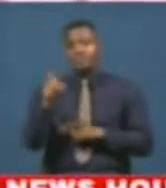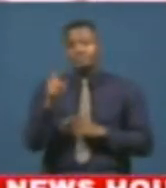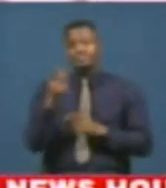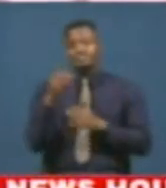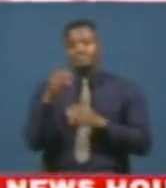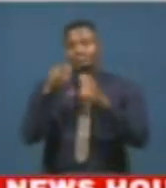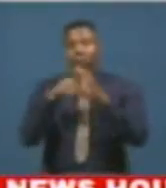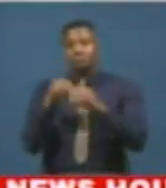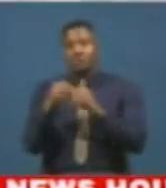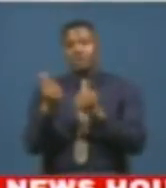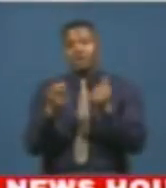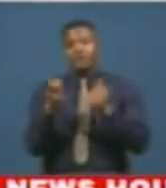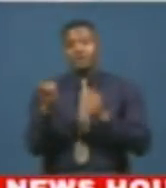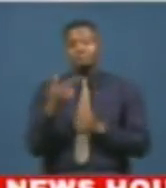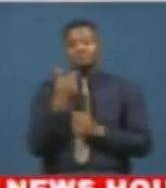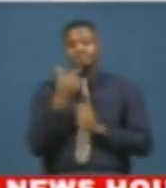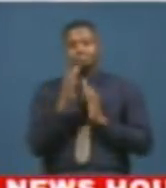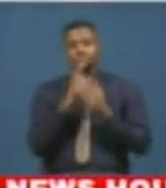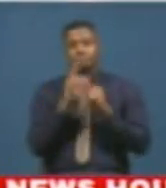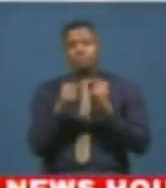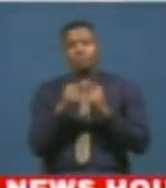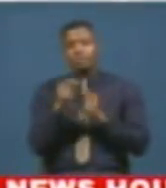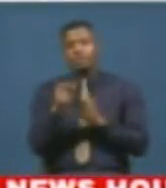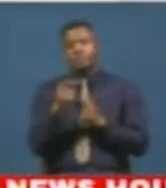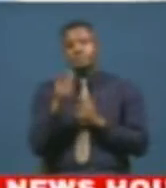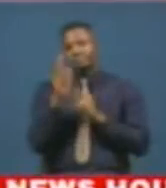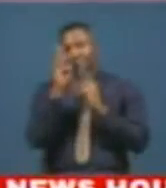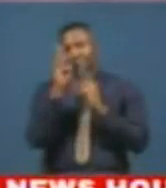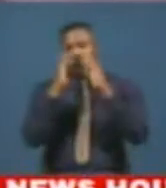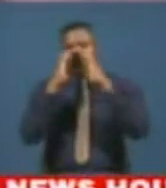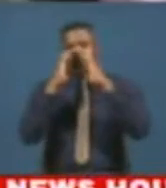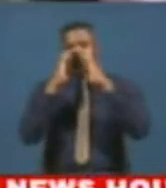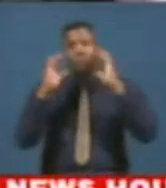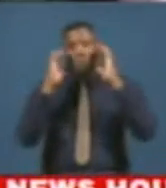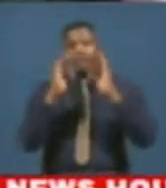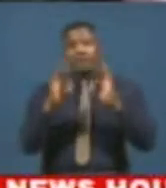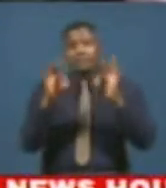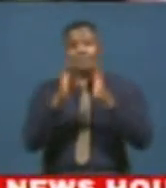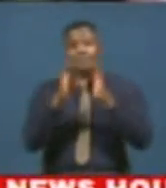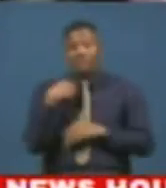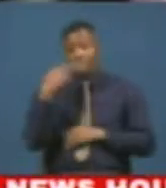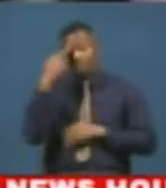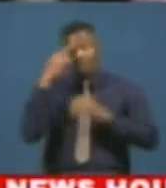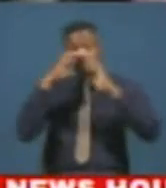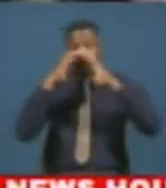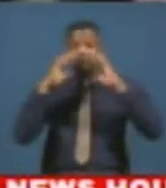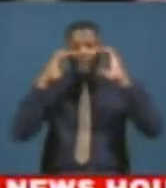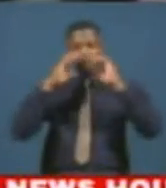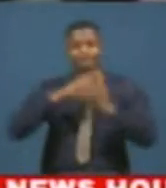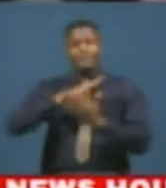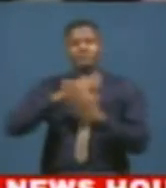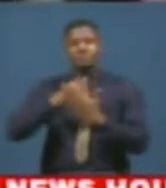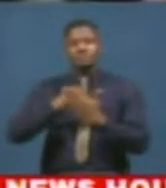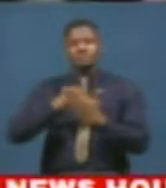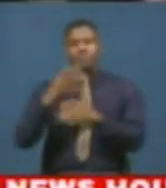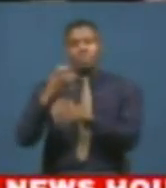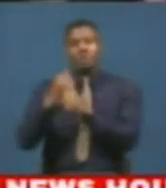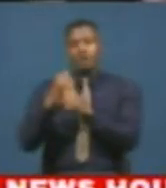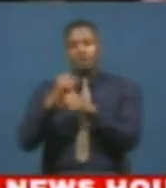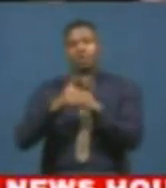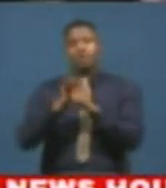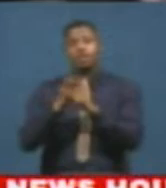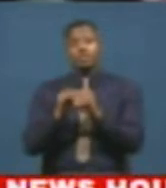Abdul Malik, also spoke about the wearing of face masks. The reason why I'm wearing the nose mask is to prevent me from getting the